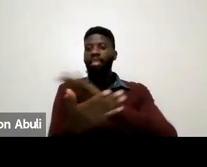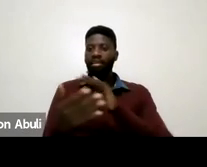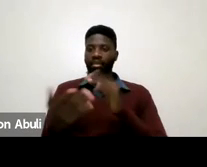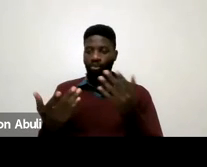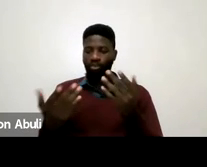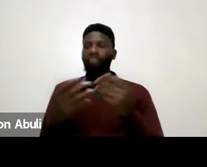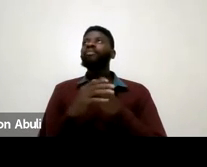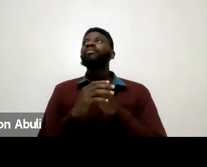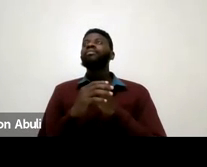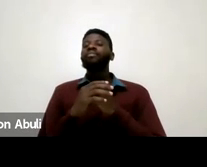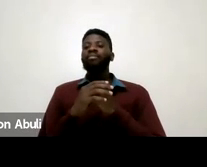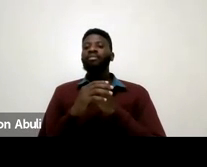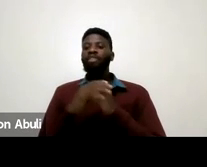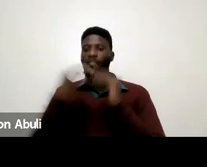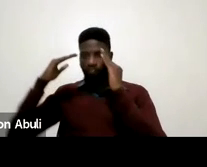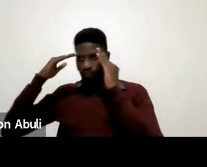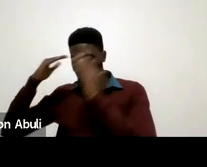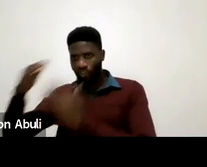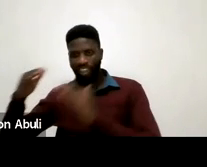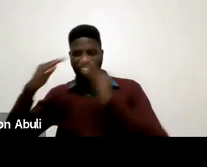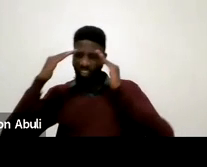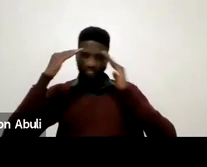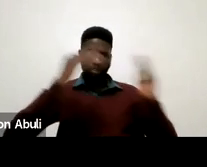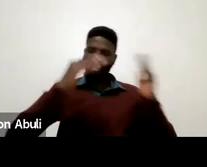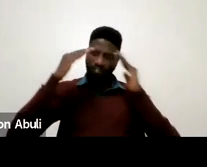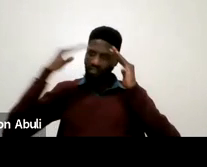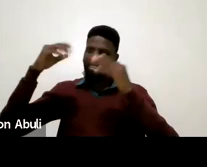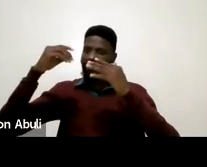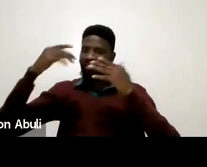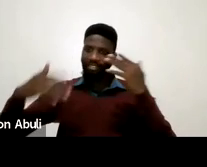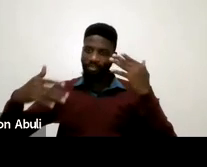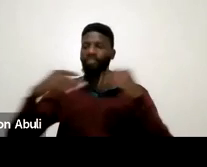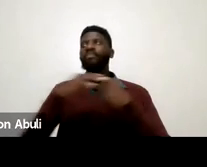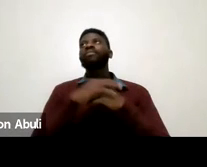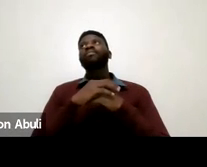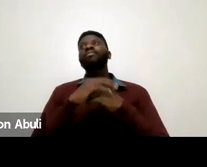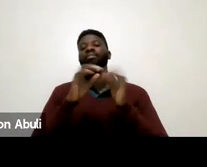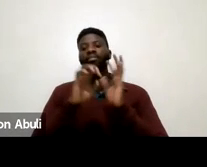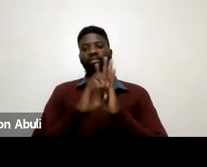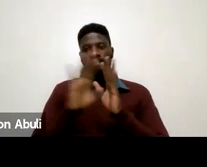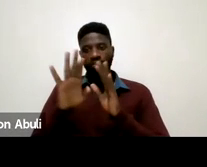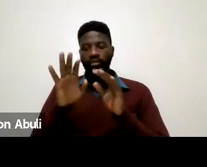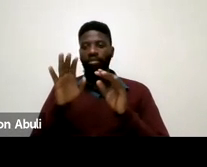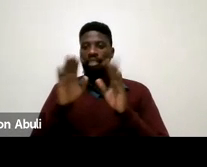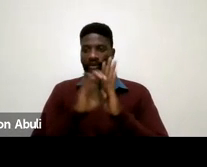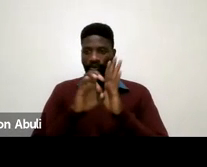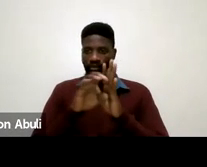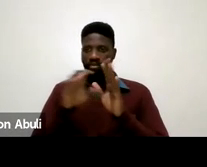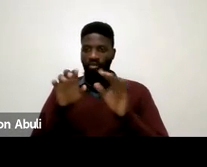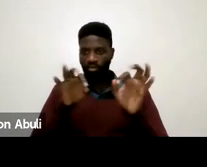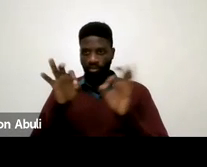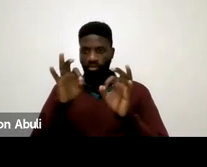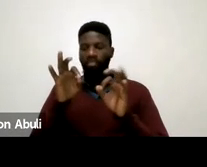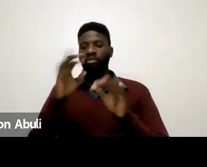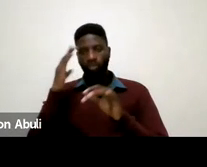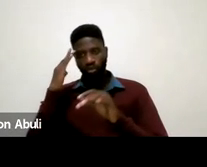attentions. Yes. For example, I'll just use the example that you have been given, the common example that we know of